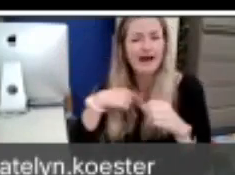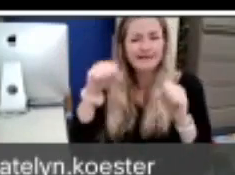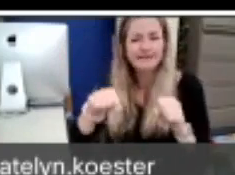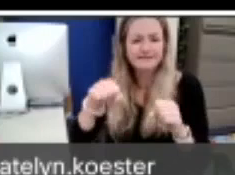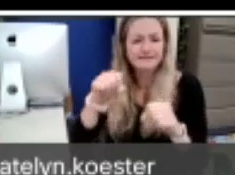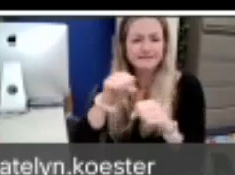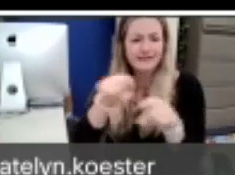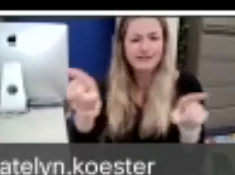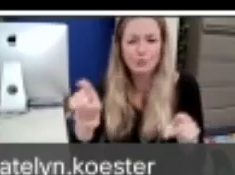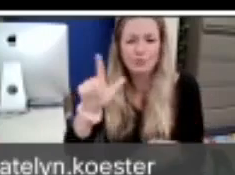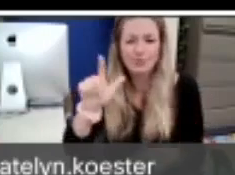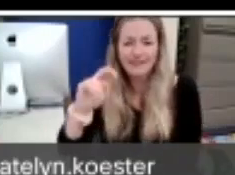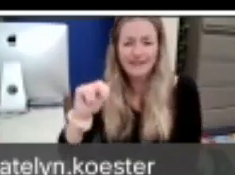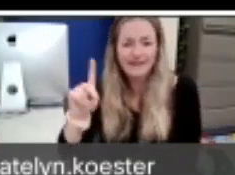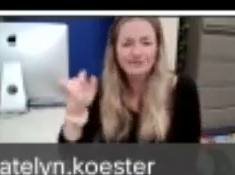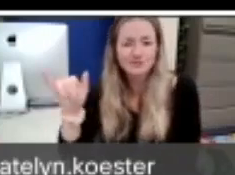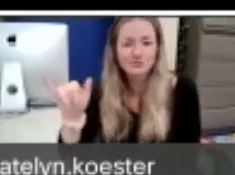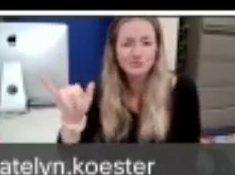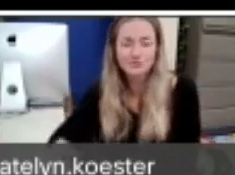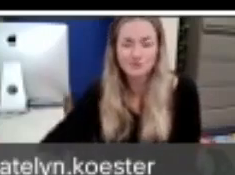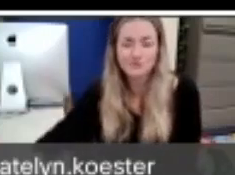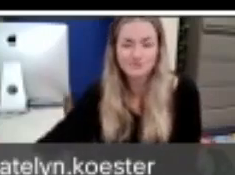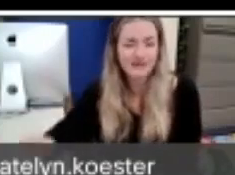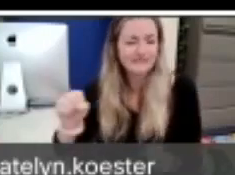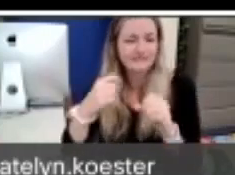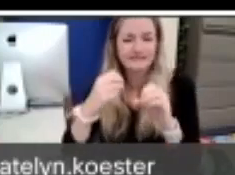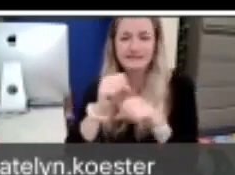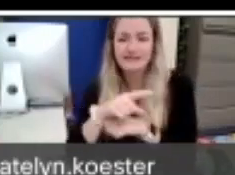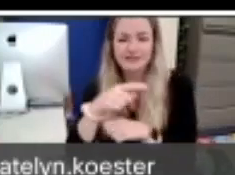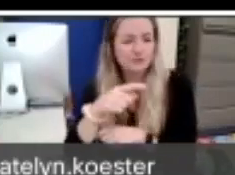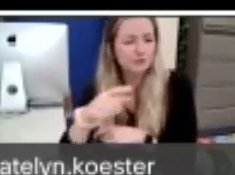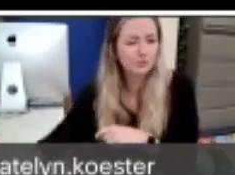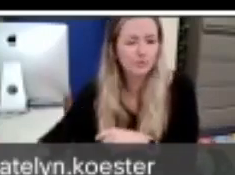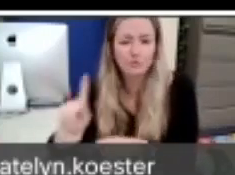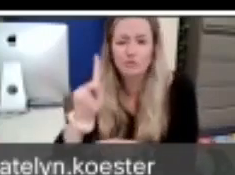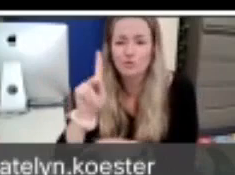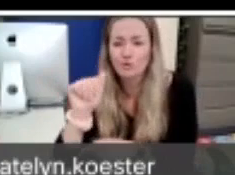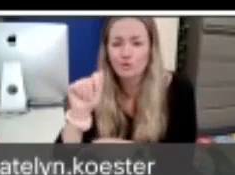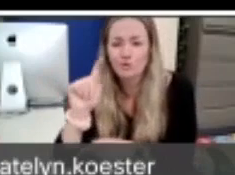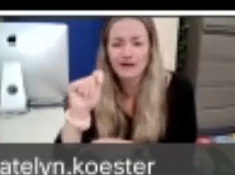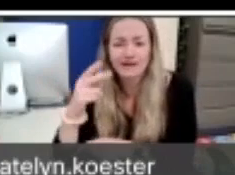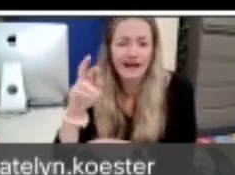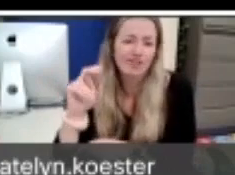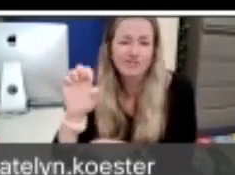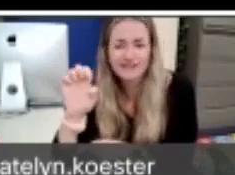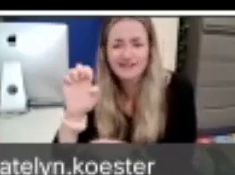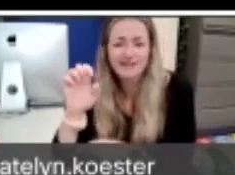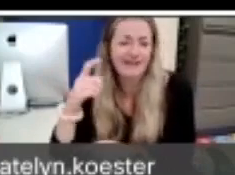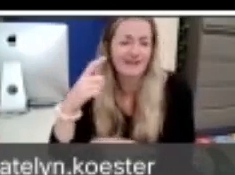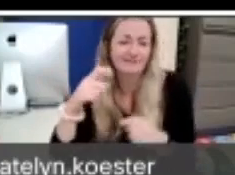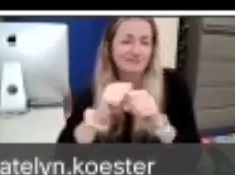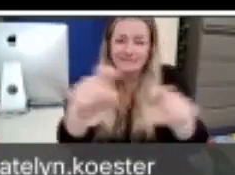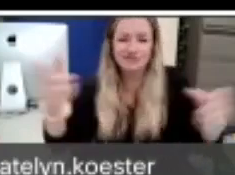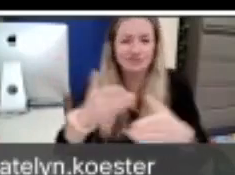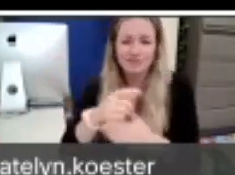information for our ASL classes. I should have sent you guys a link as well. Who did I send it to? I sent it